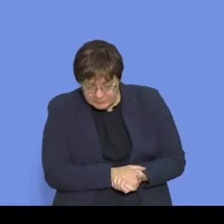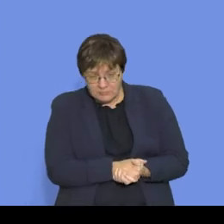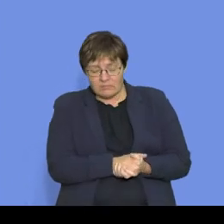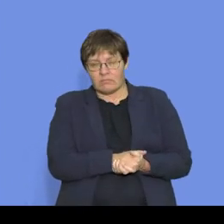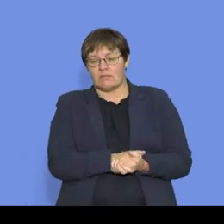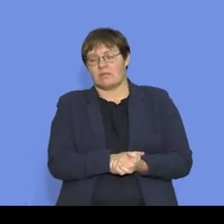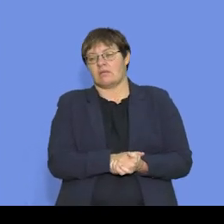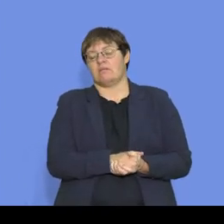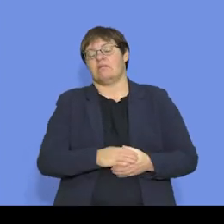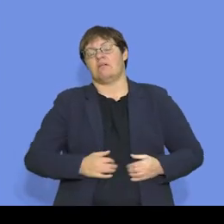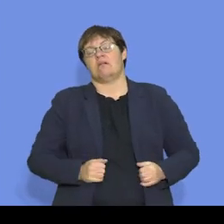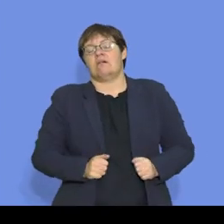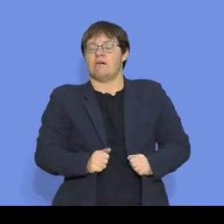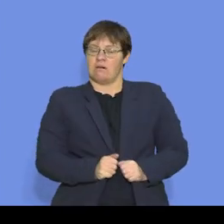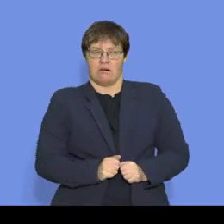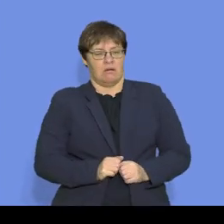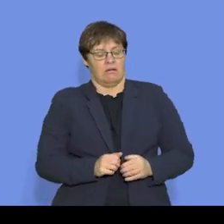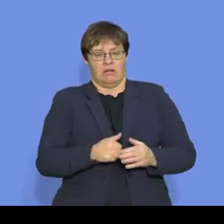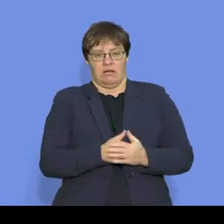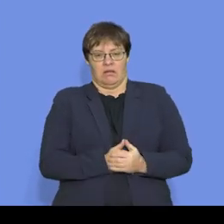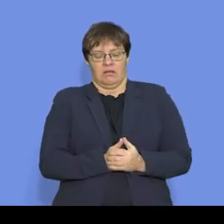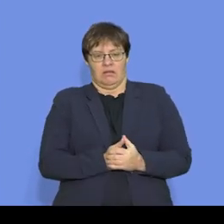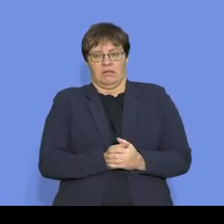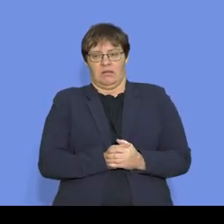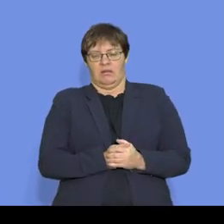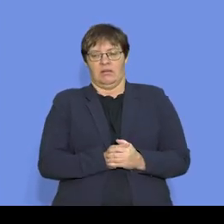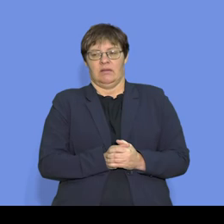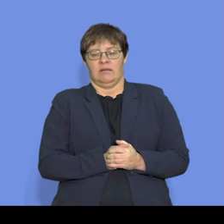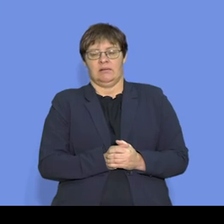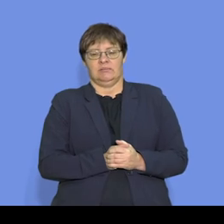Okay, and we're working on the board. Okay.